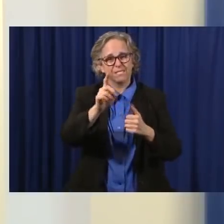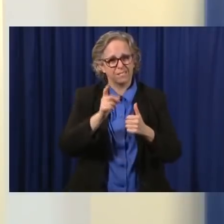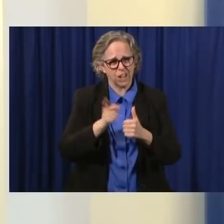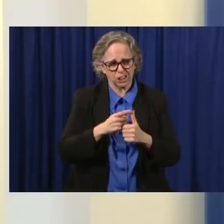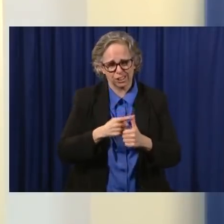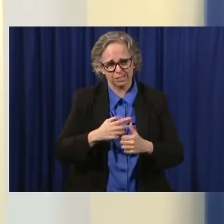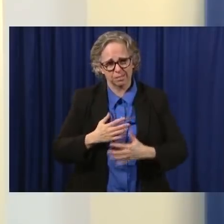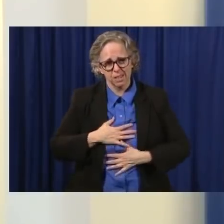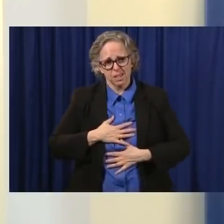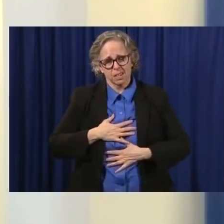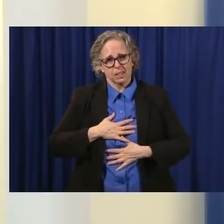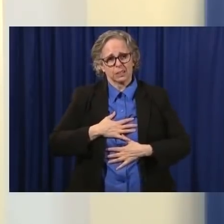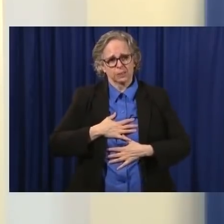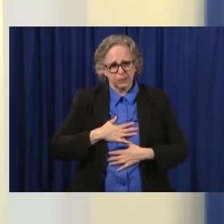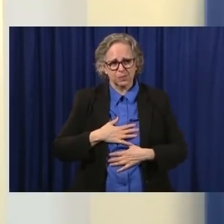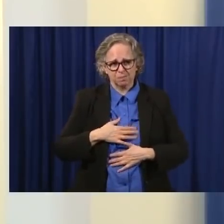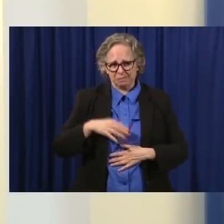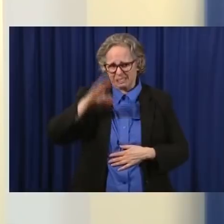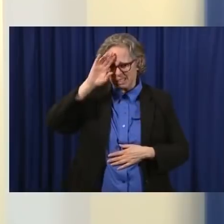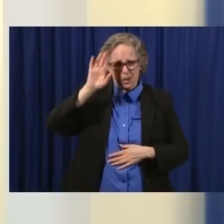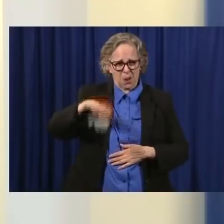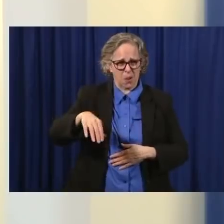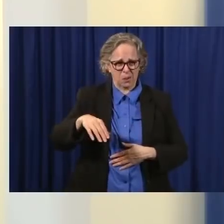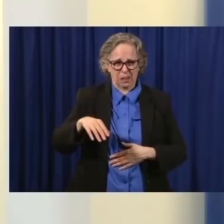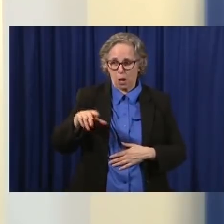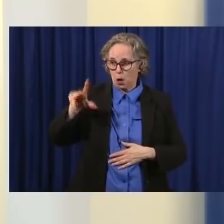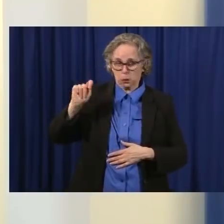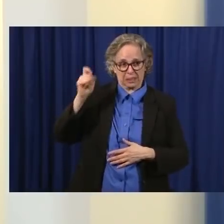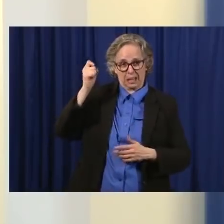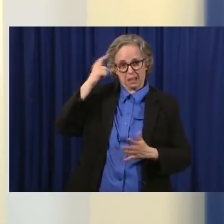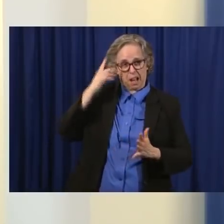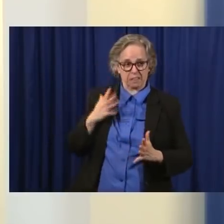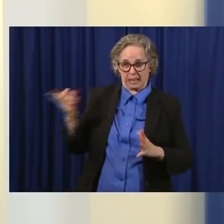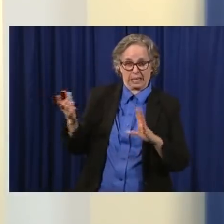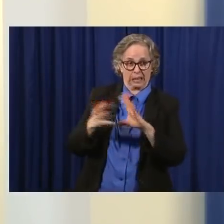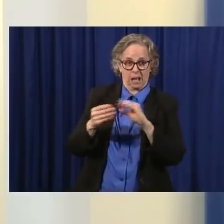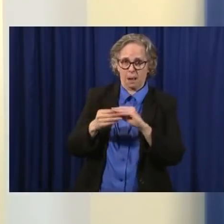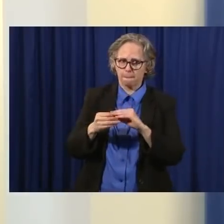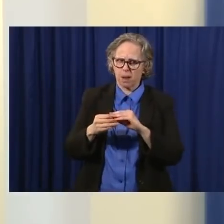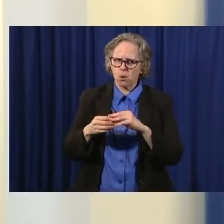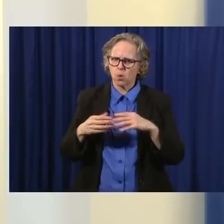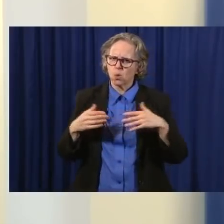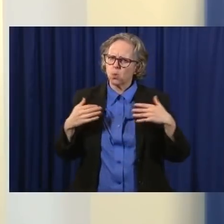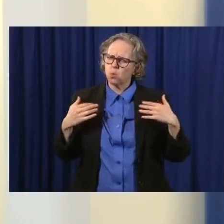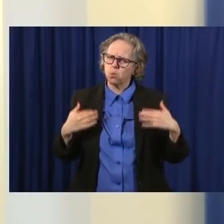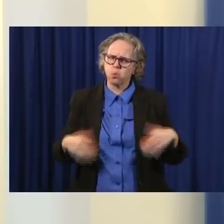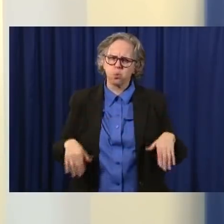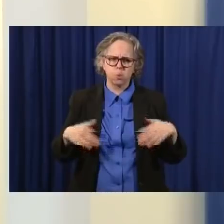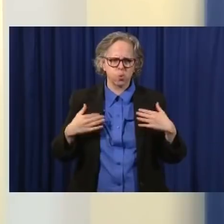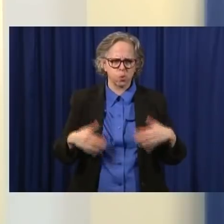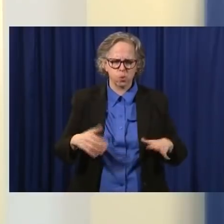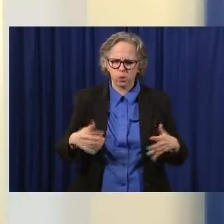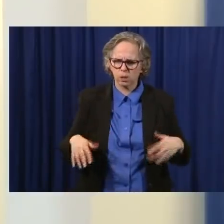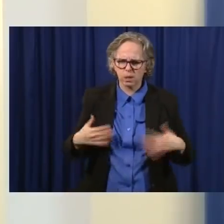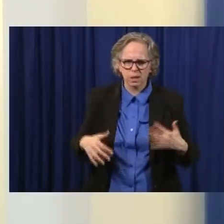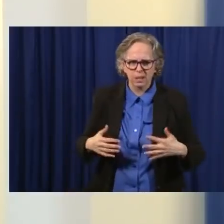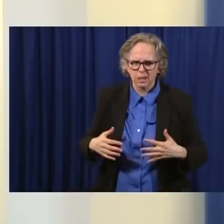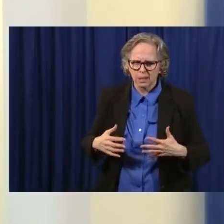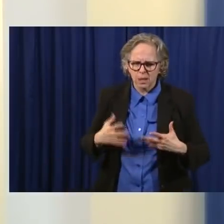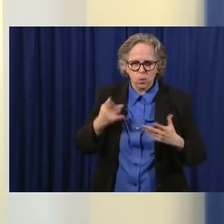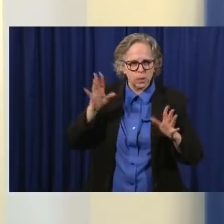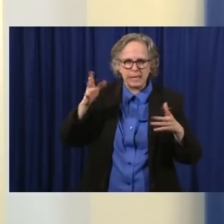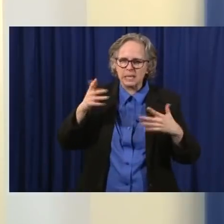doing, including what the Lieutenant Governor just shared. You know, we really are digging deep on the policy on these issues, and this is an issue